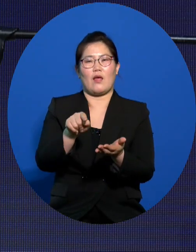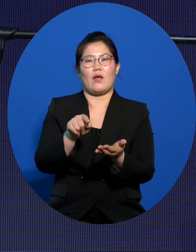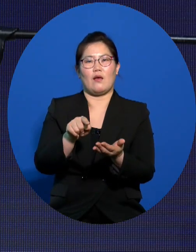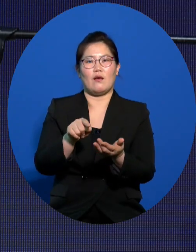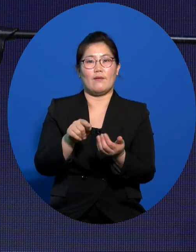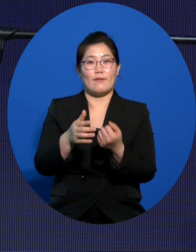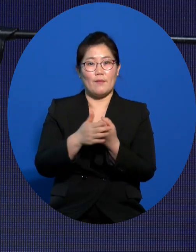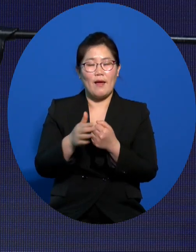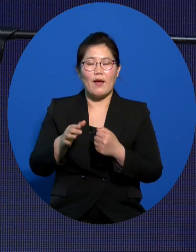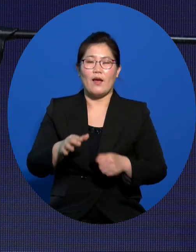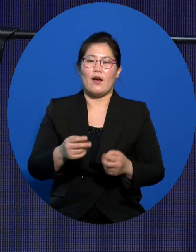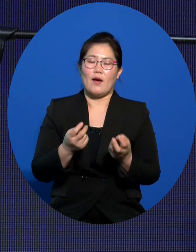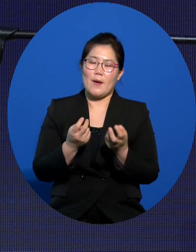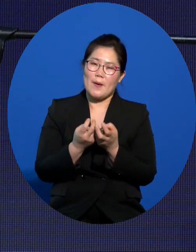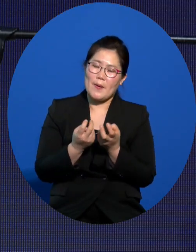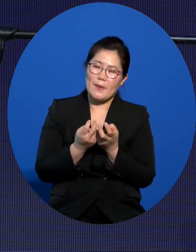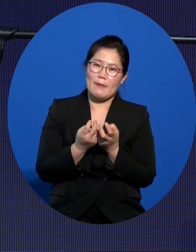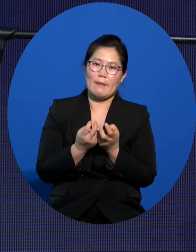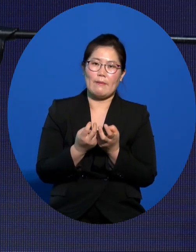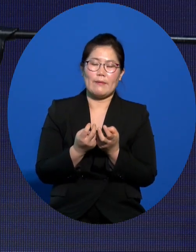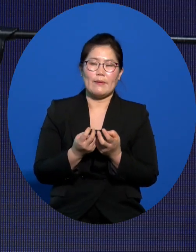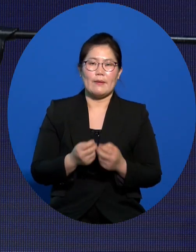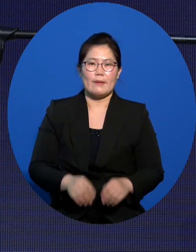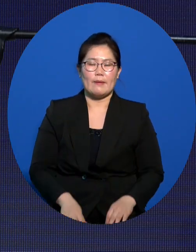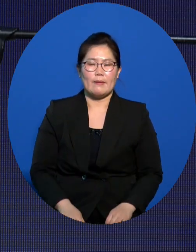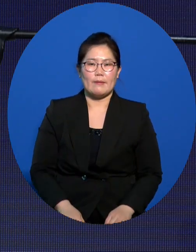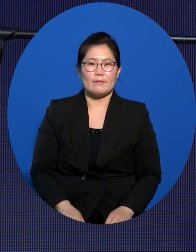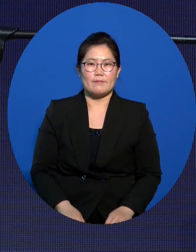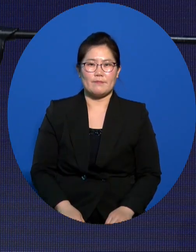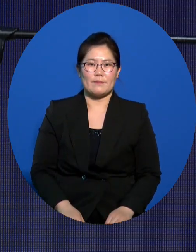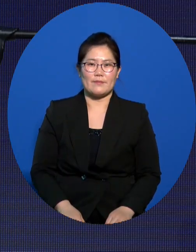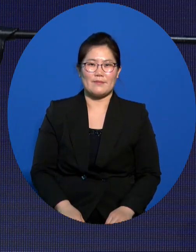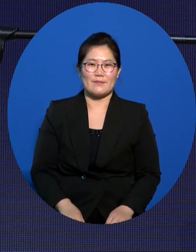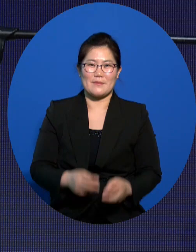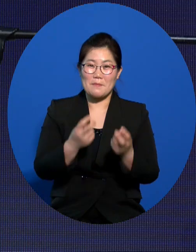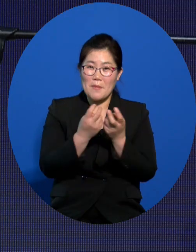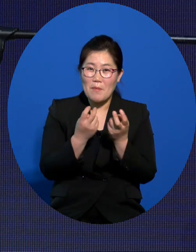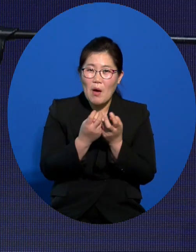So in order to resolve this issue, we need